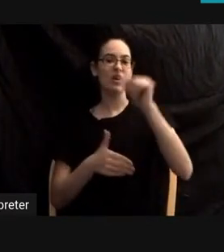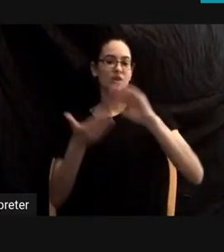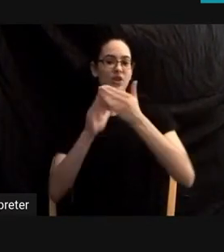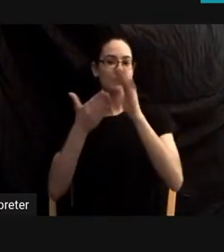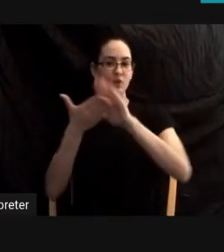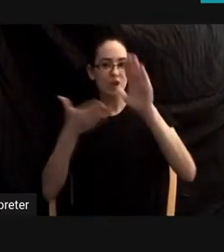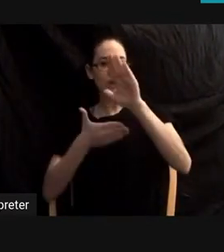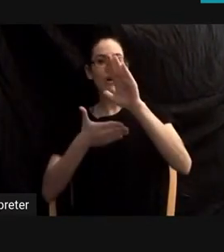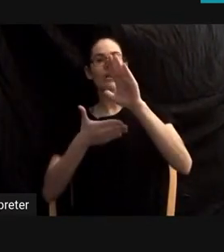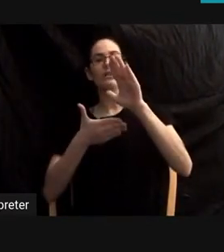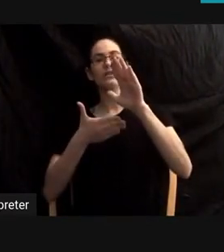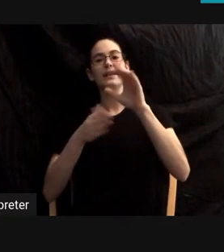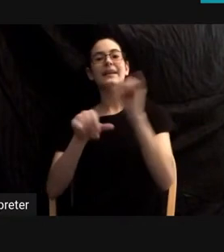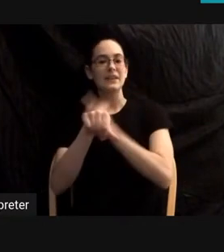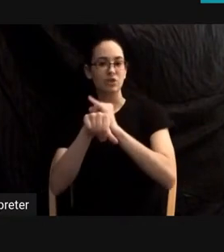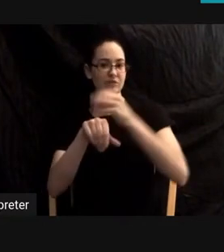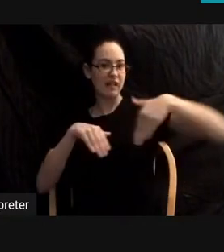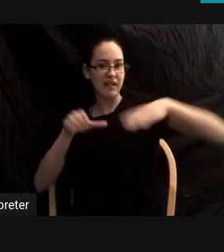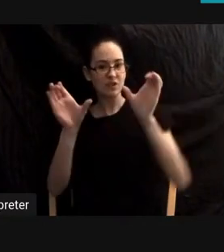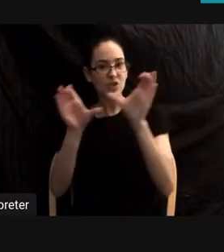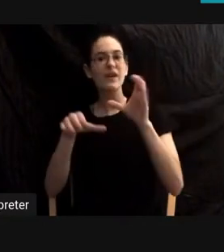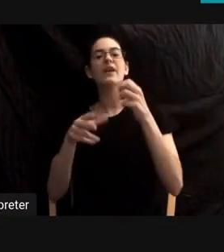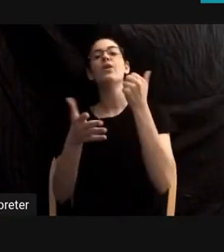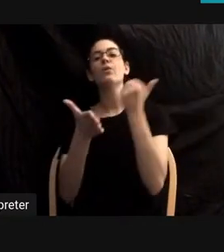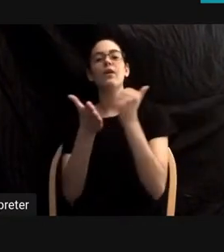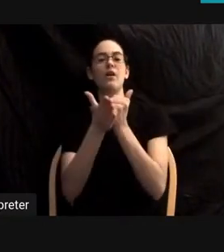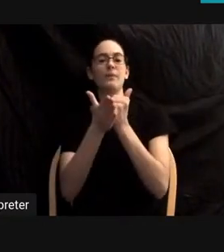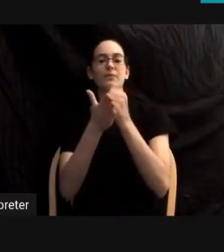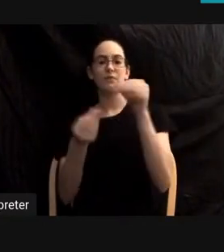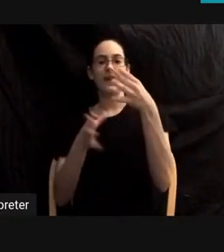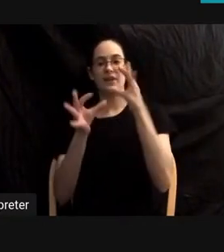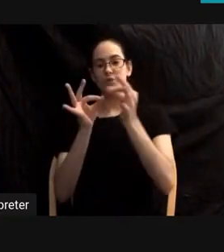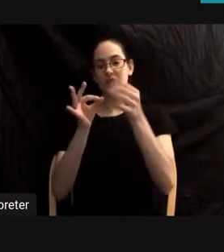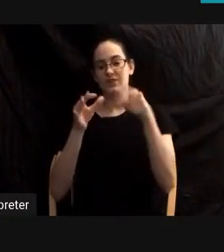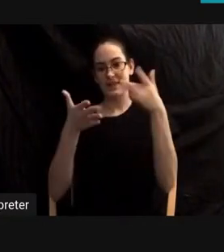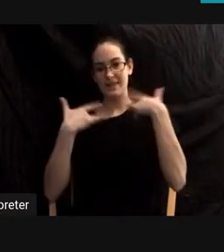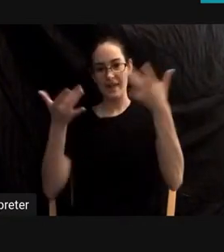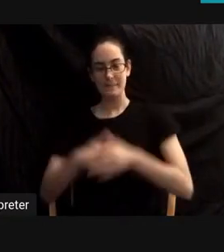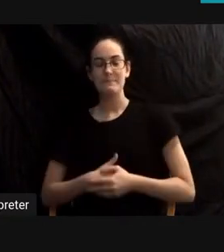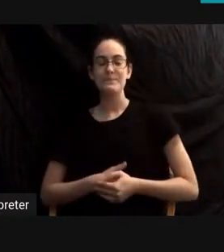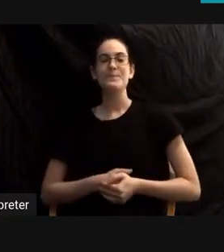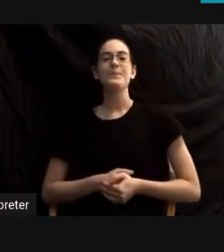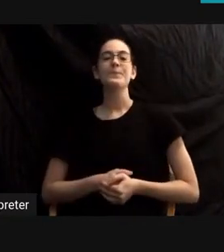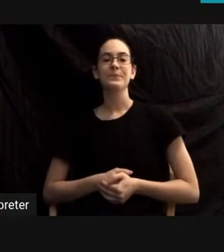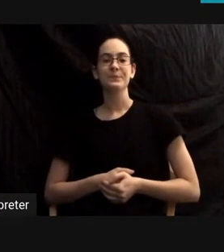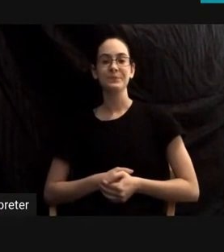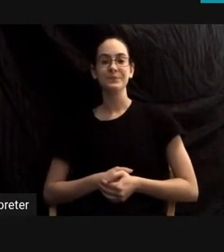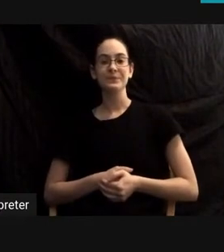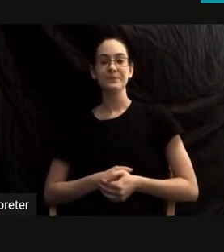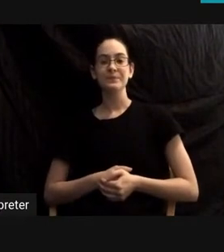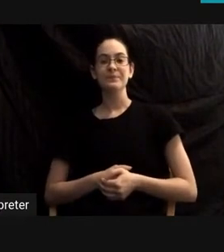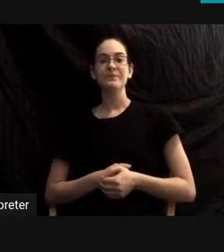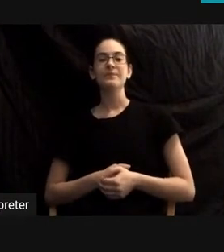ASL interpretation for this event. A little bit about our festival. Manifest Minifest was created with the idea of collaboration